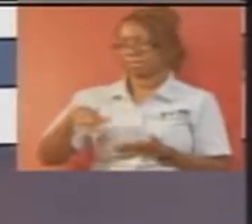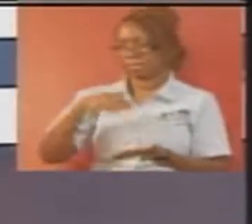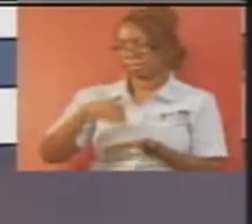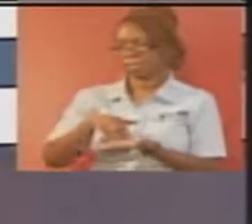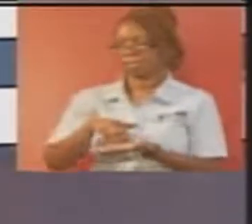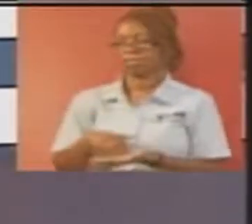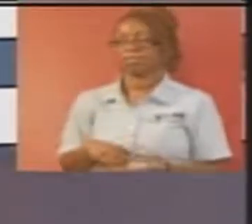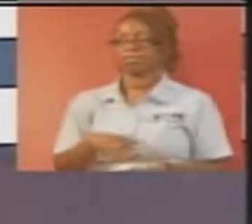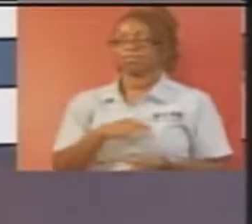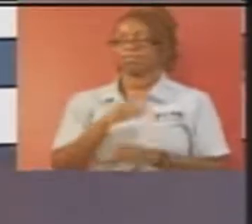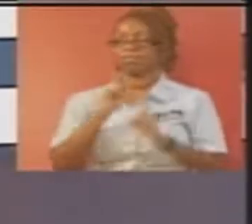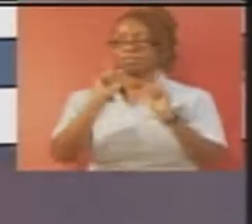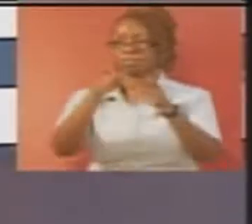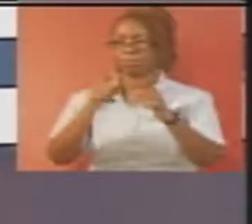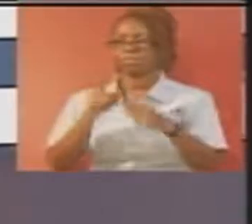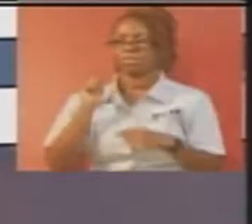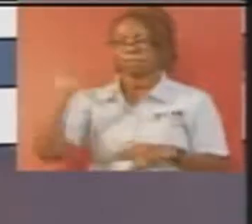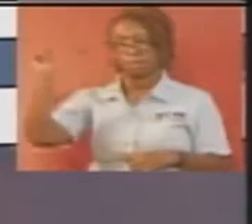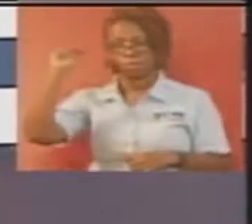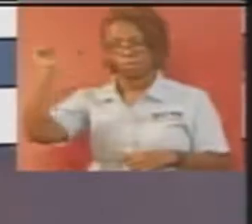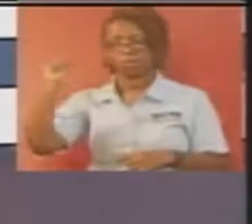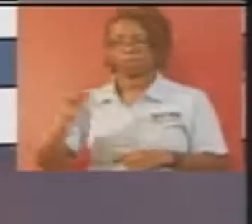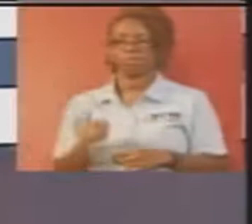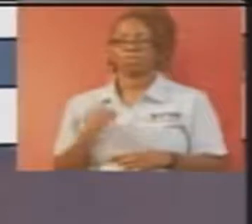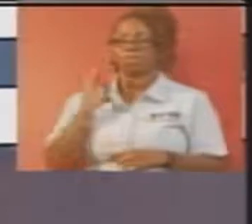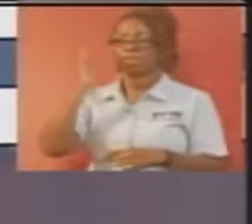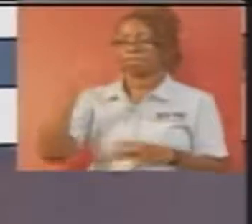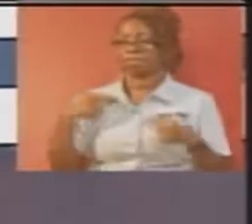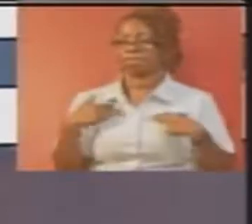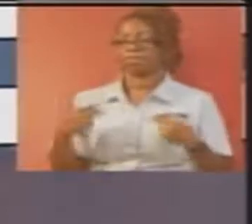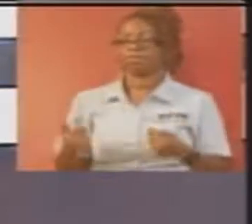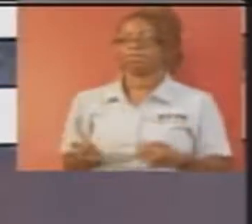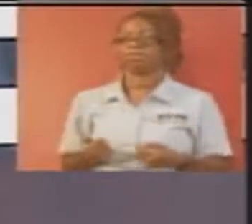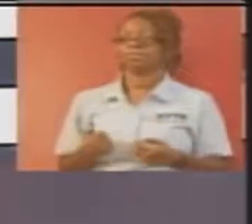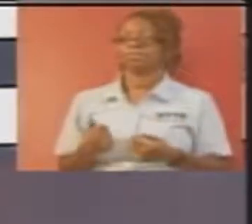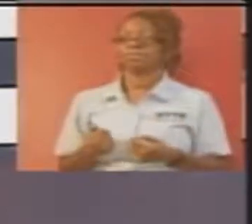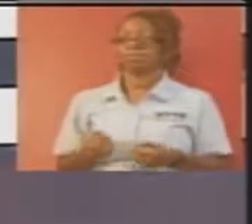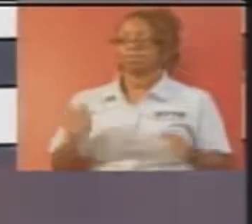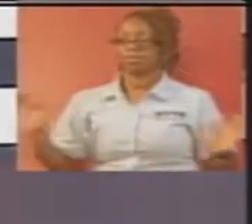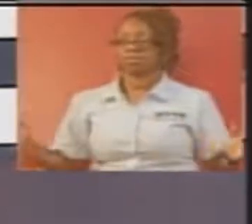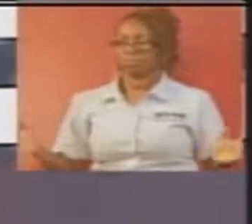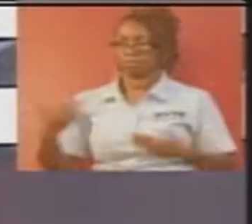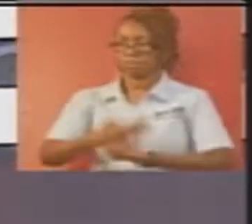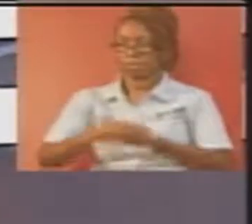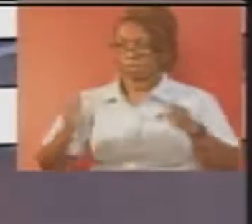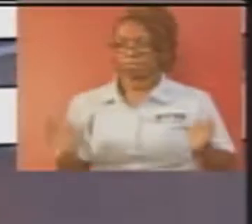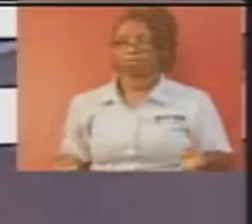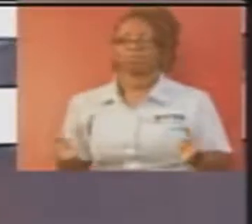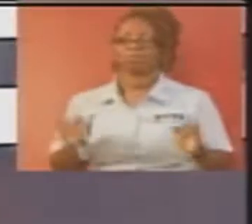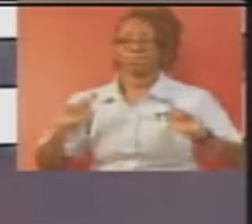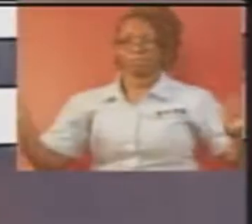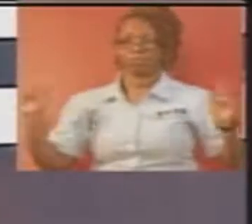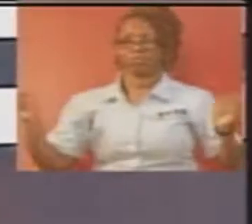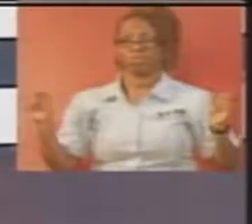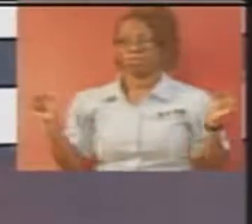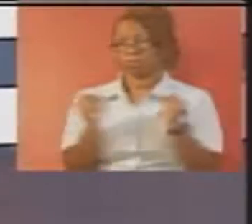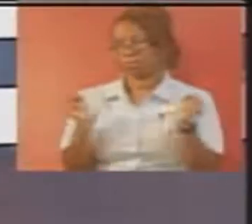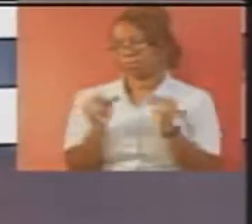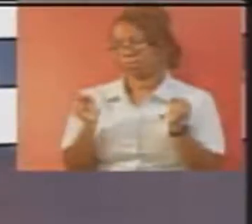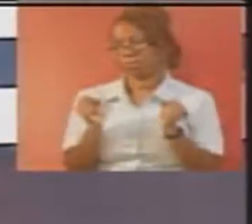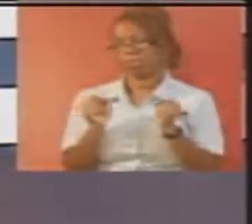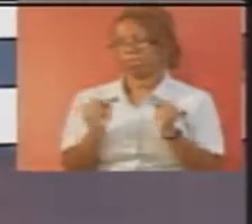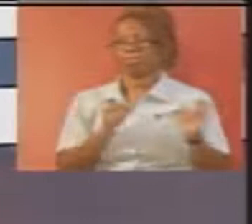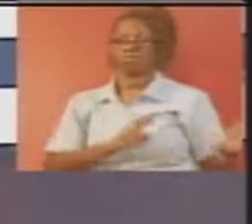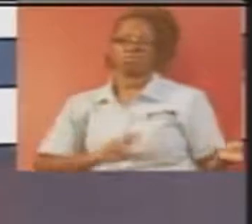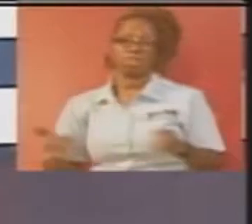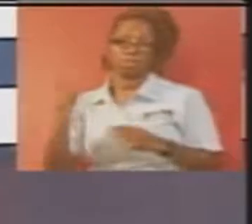going to be installed to prepare for these vaccines. We would also be, in the event, if needed, we